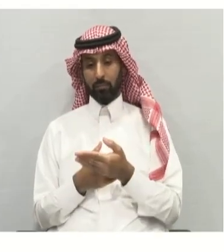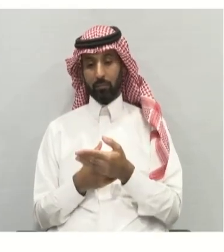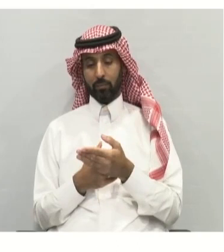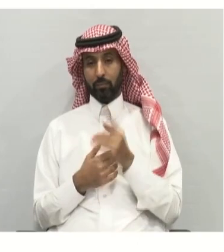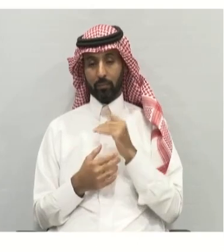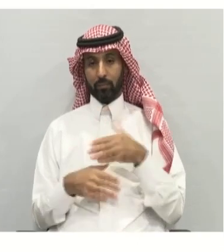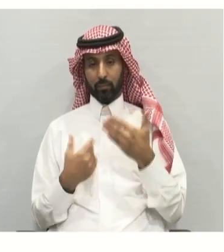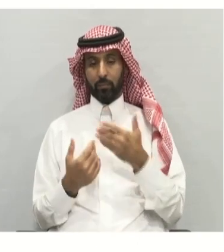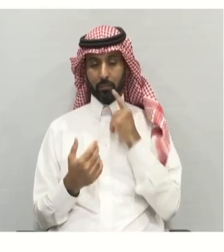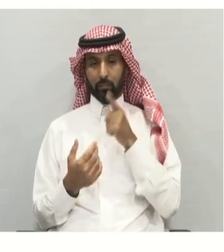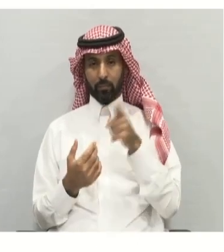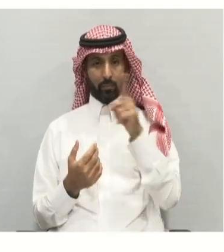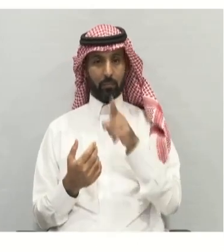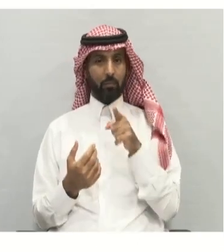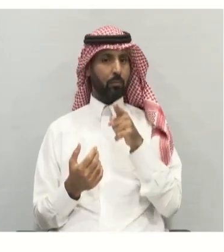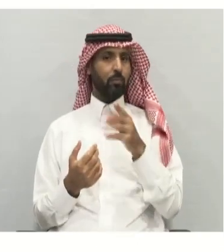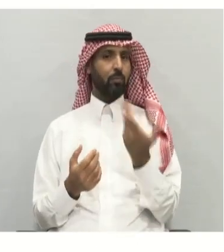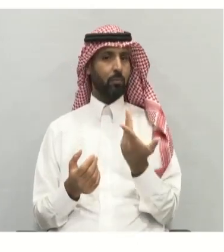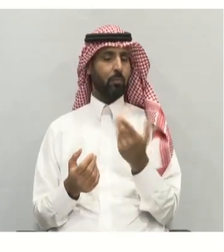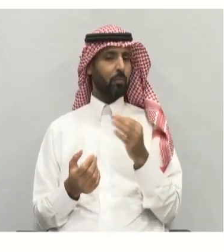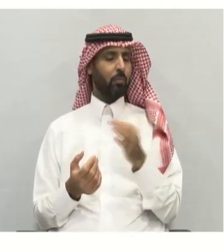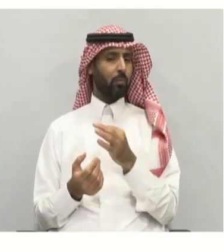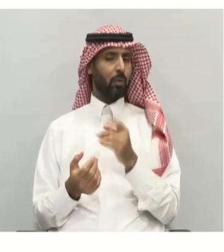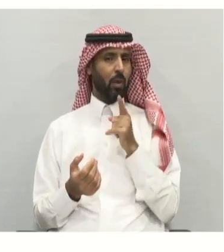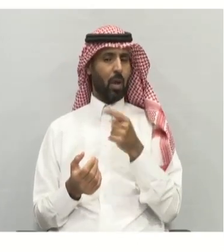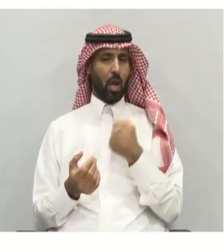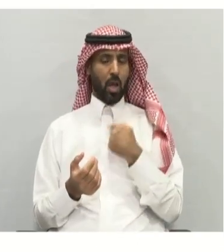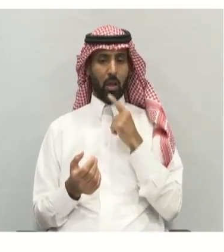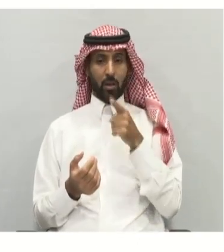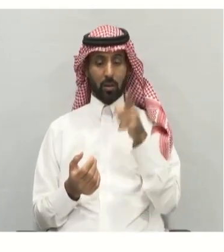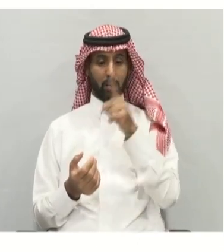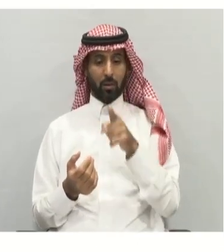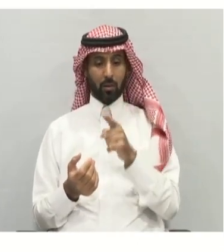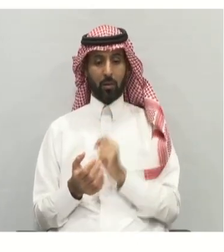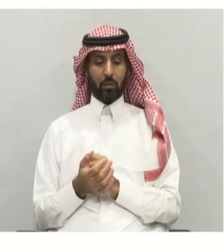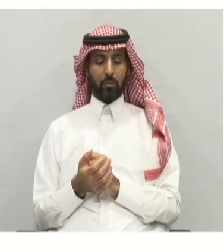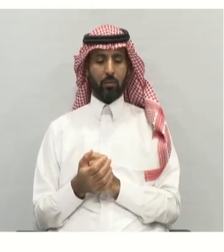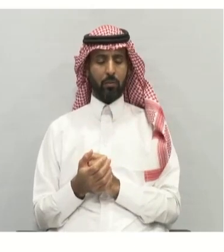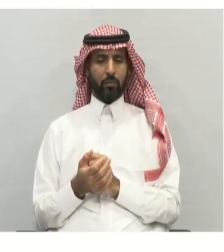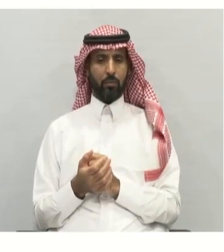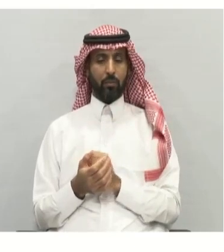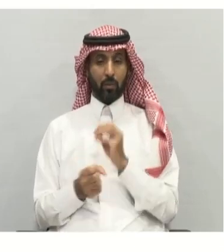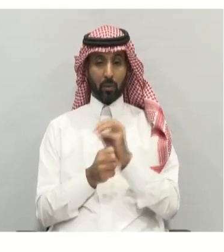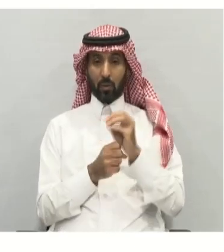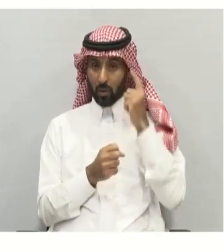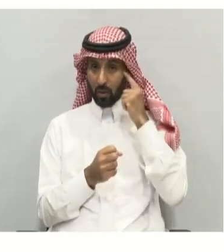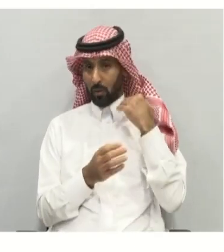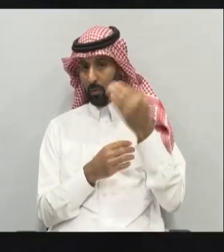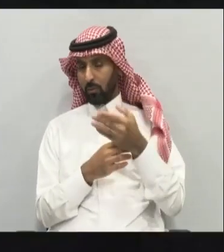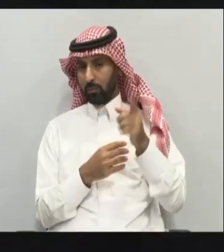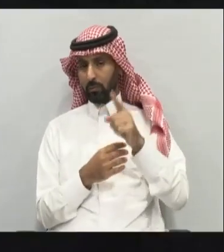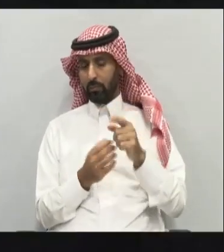very interesting questions about you, where I ask you or I ask you a couple of questions, and I told you to think of this